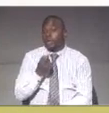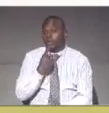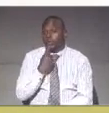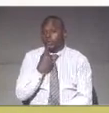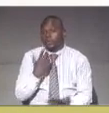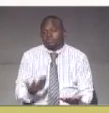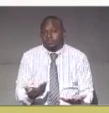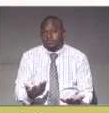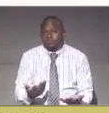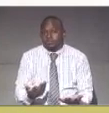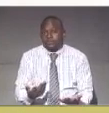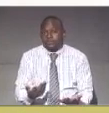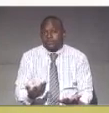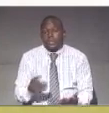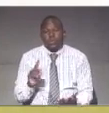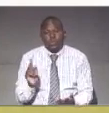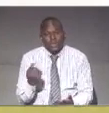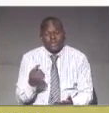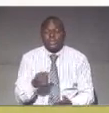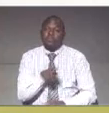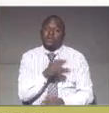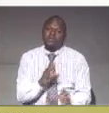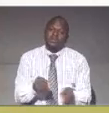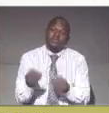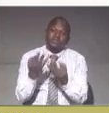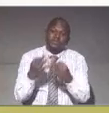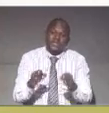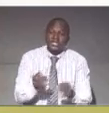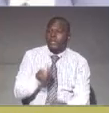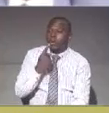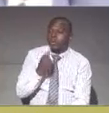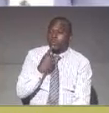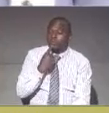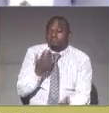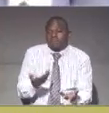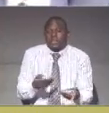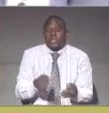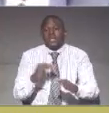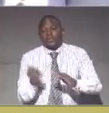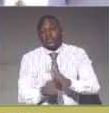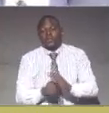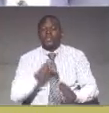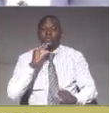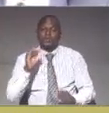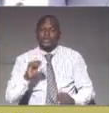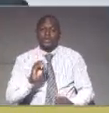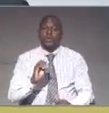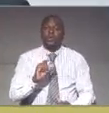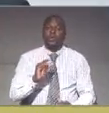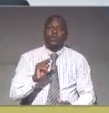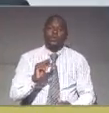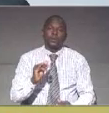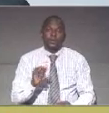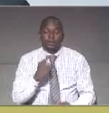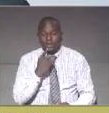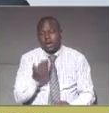Once in a while, Mulago gives free drugs. Deputy Speaker of Parliament Jacob Olanya says Parliament